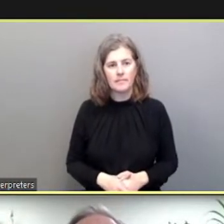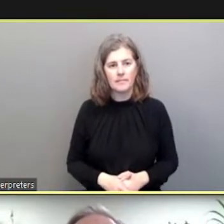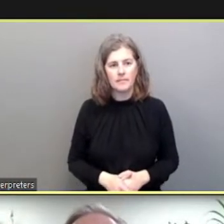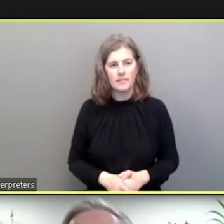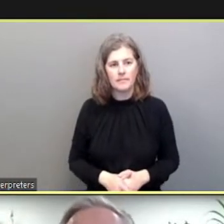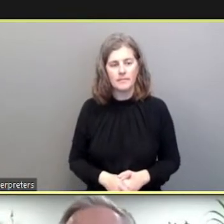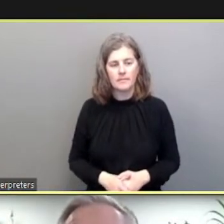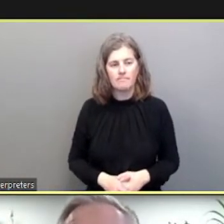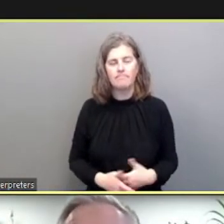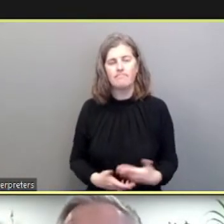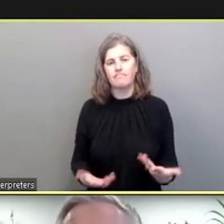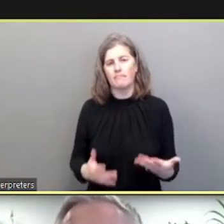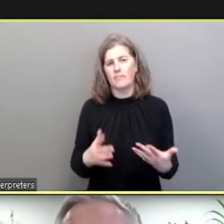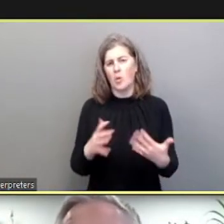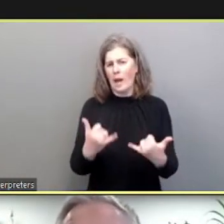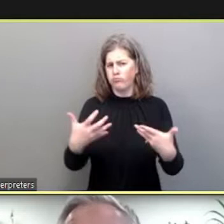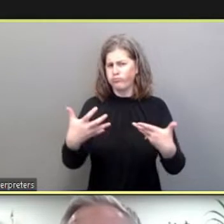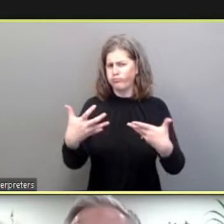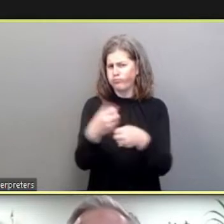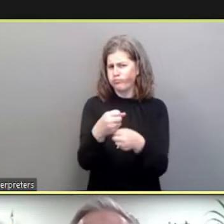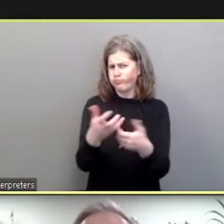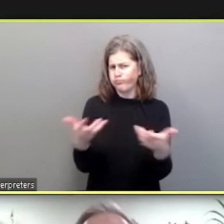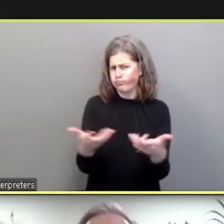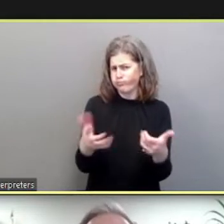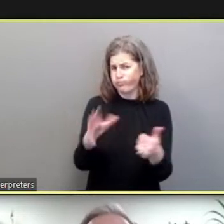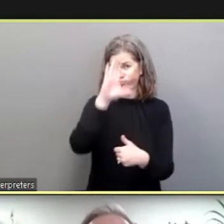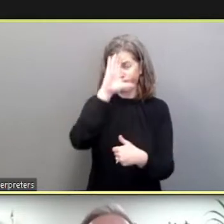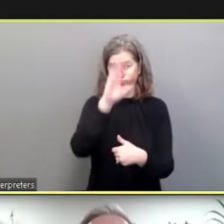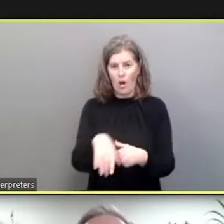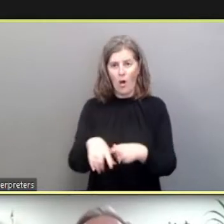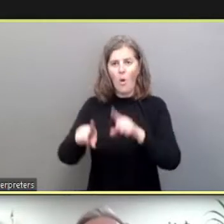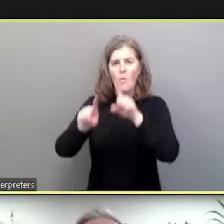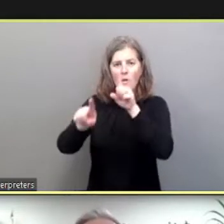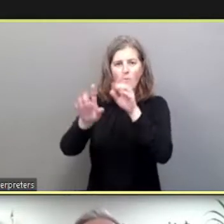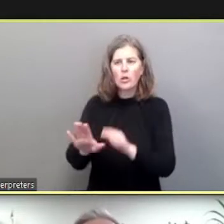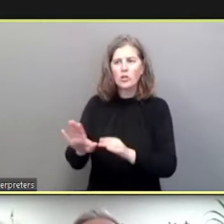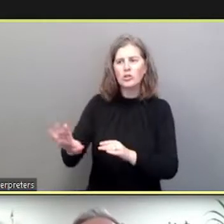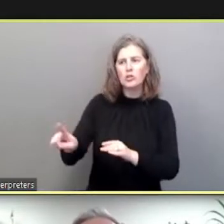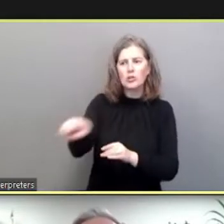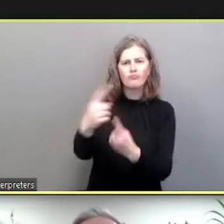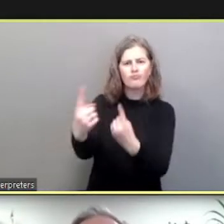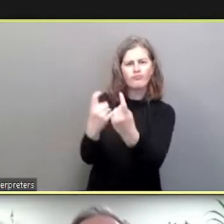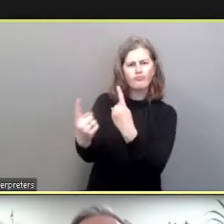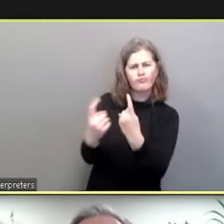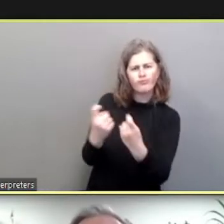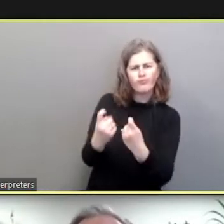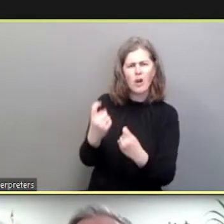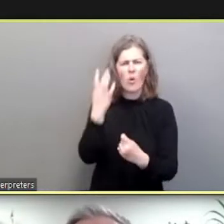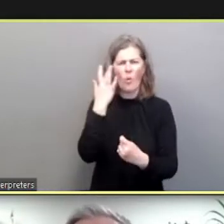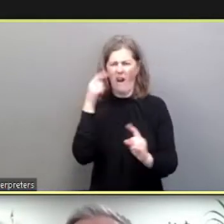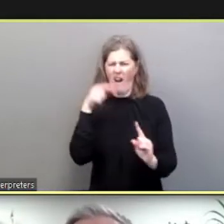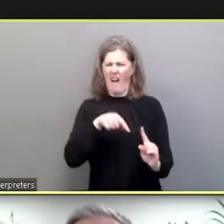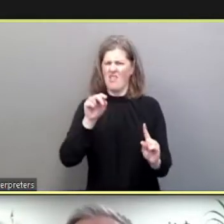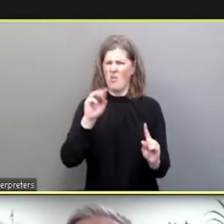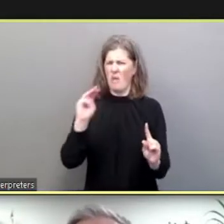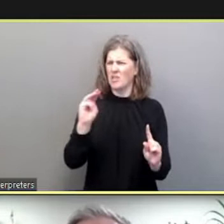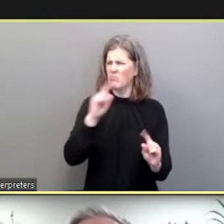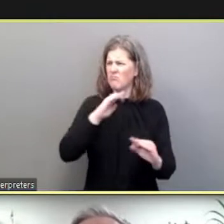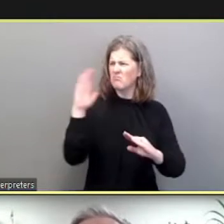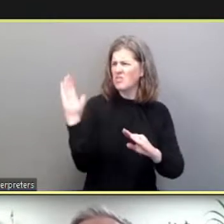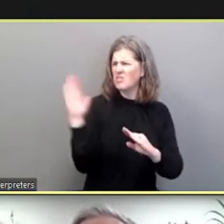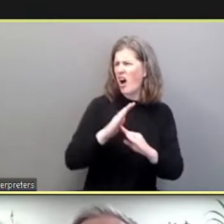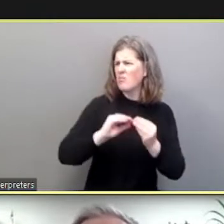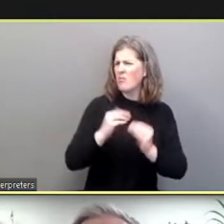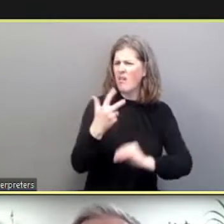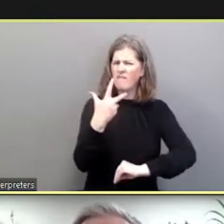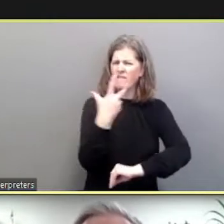So let me just sum it all up. We told you that, the reporters, you're all asking us questions. Why, if with New Mexico, such a great vaccination rate,